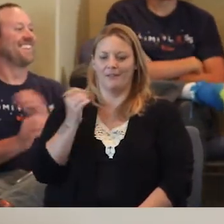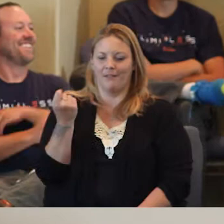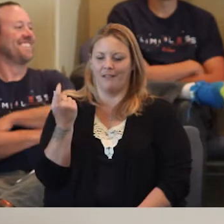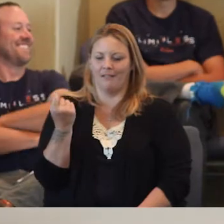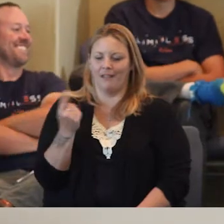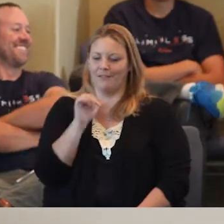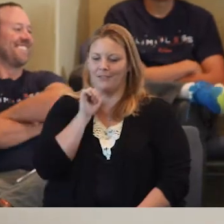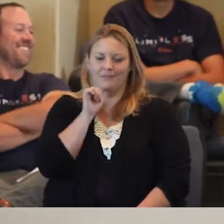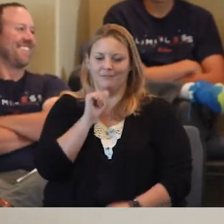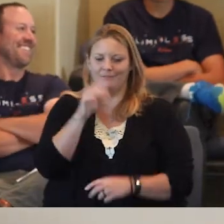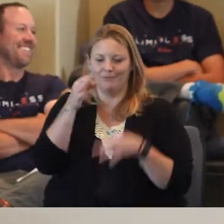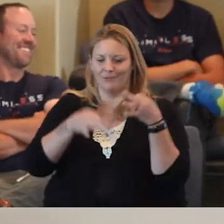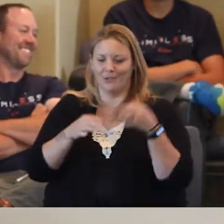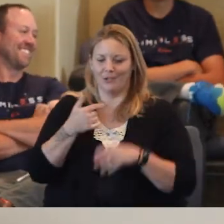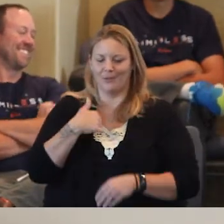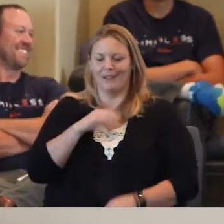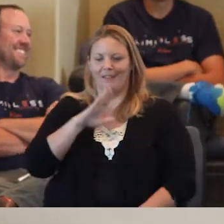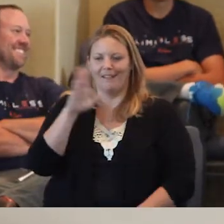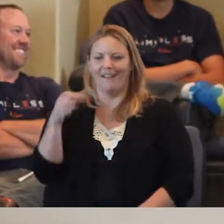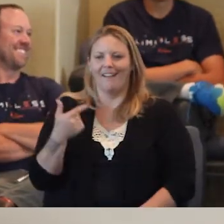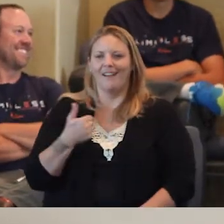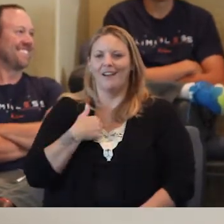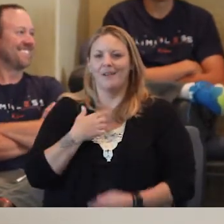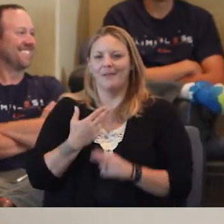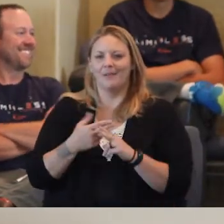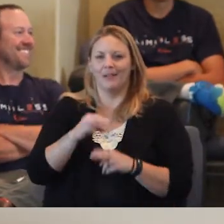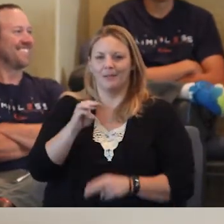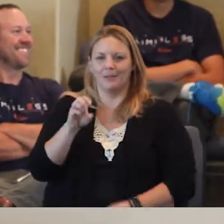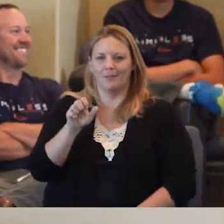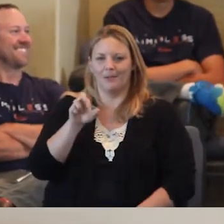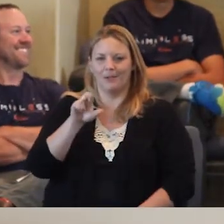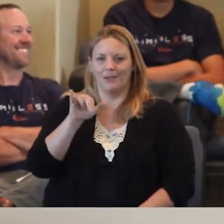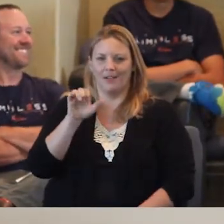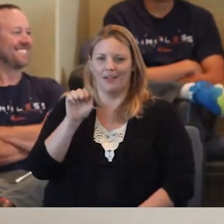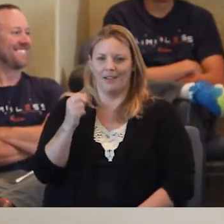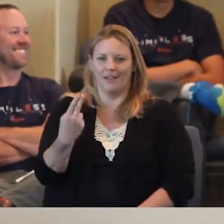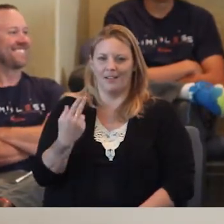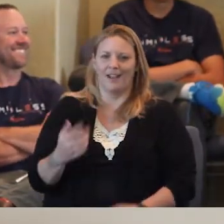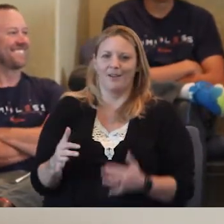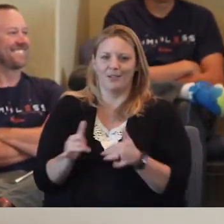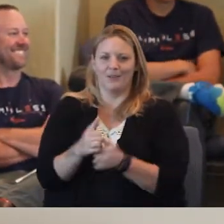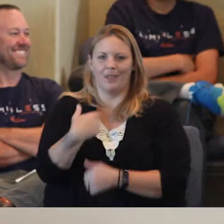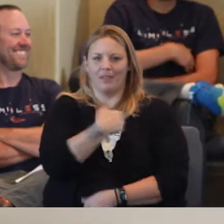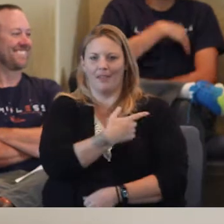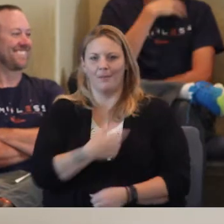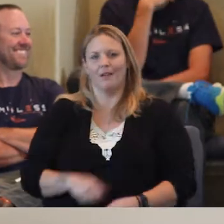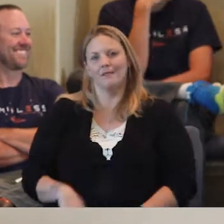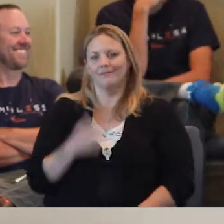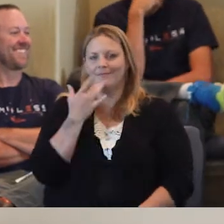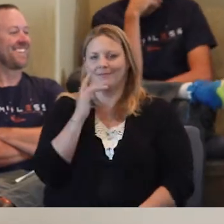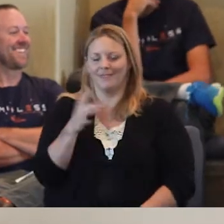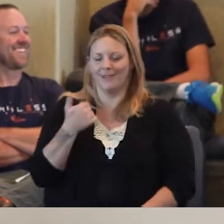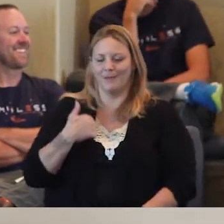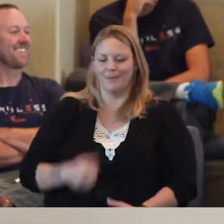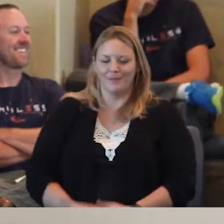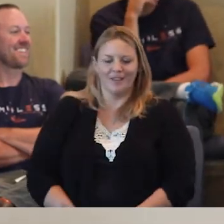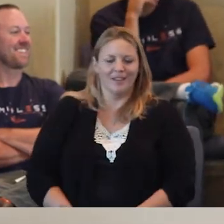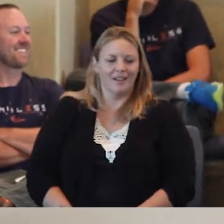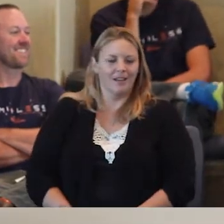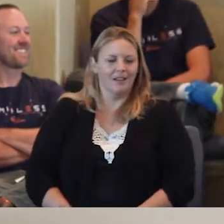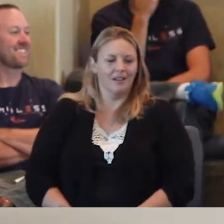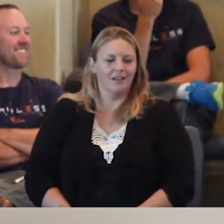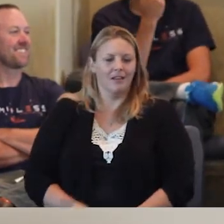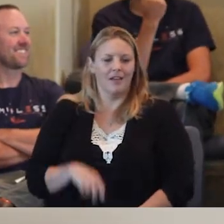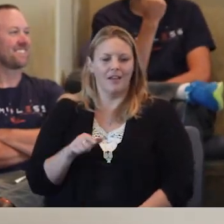Don't judge me. Anyway, hi, I'm Mariah. I was with them. Yeah, lucky me.